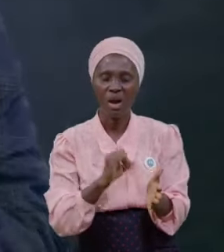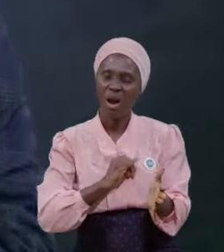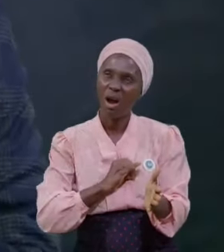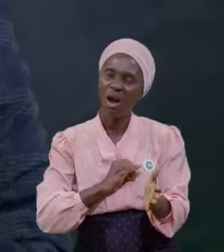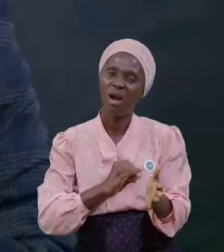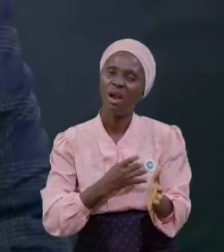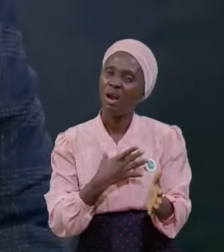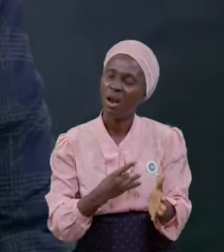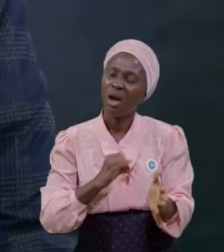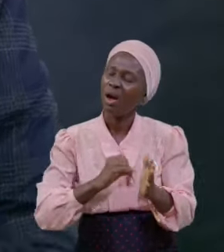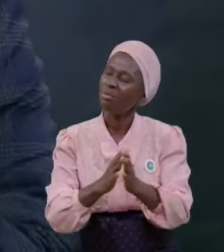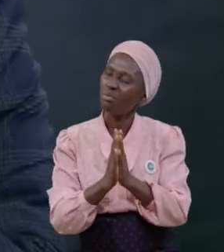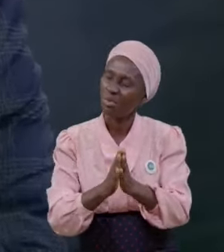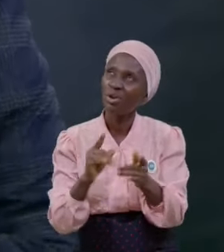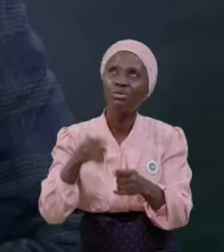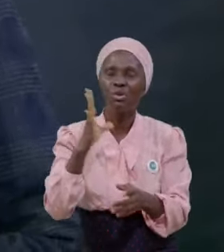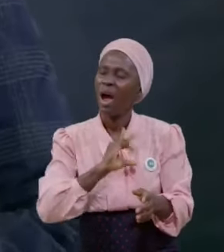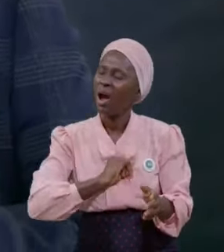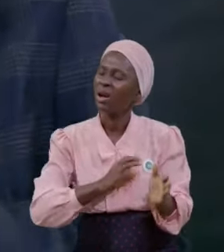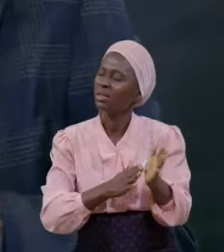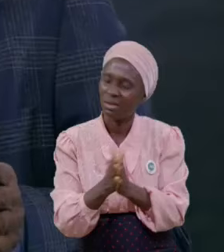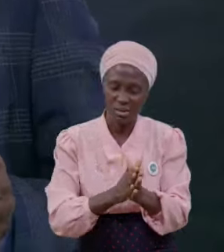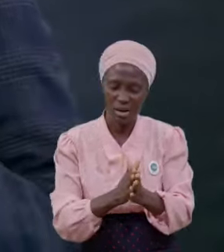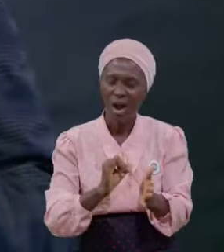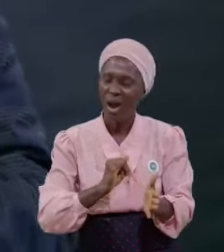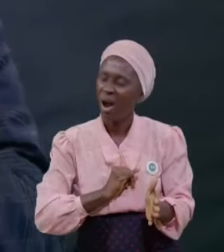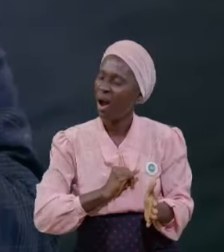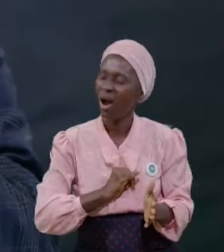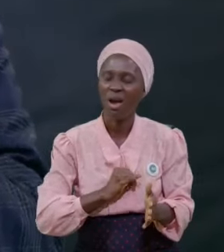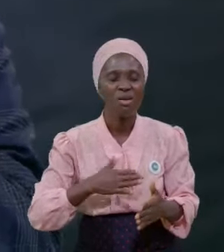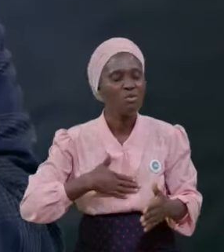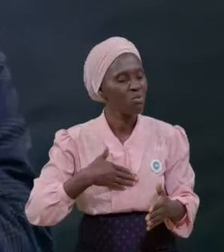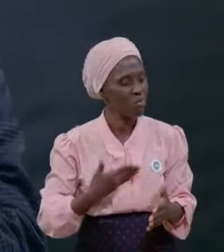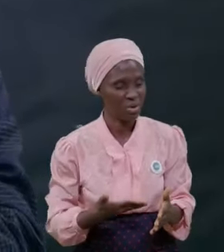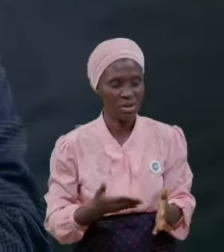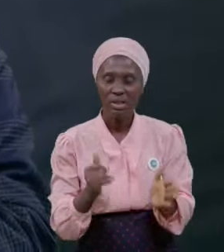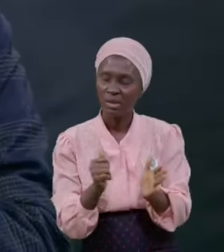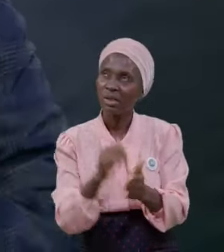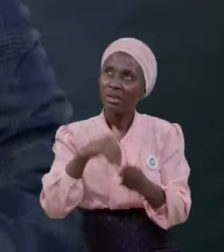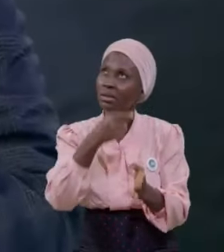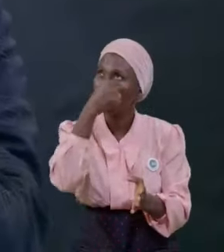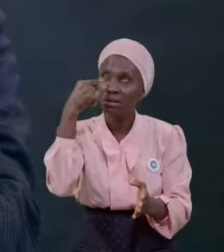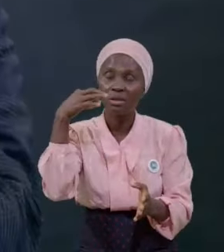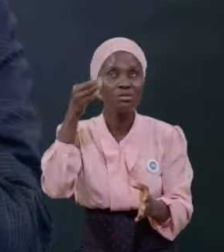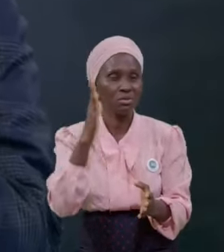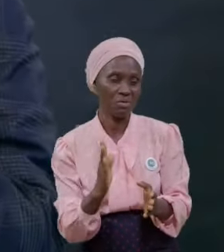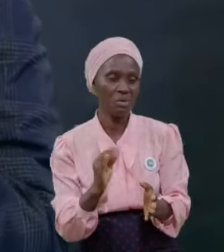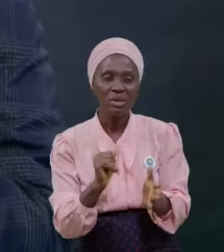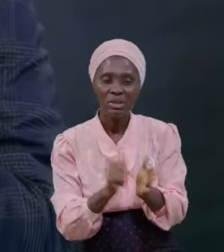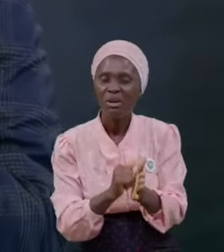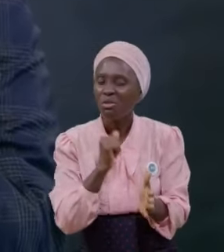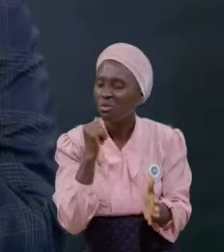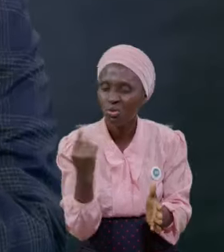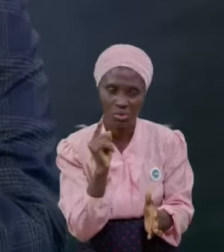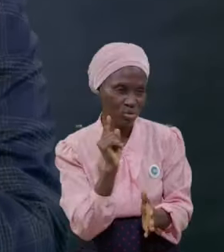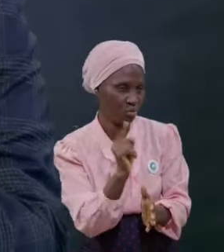how I wish in the sight of God, that not only thou, but also